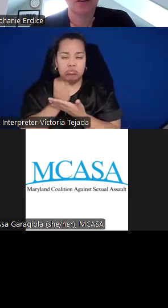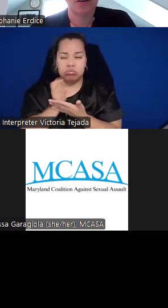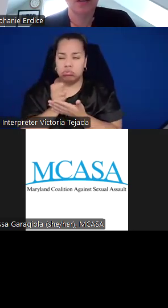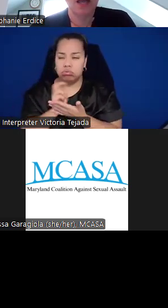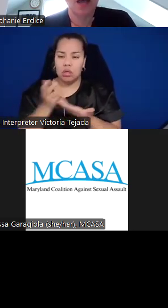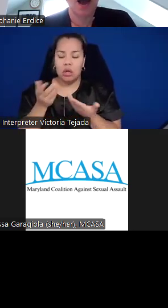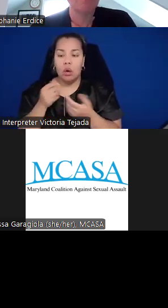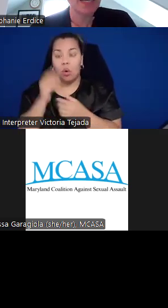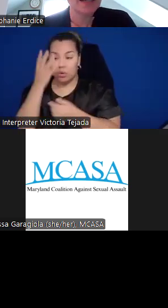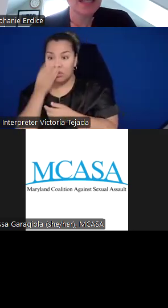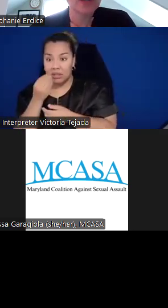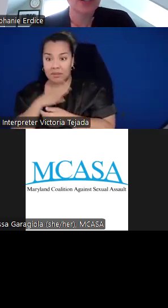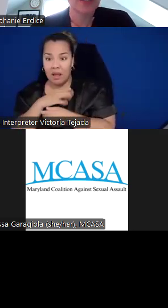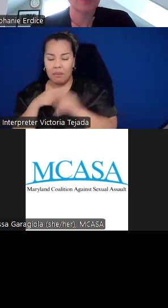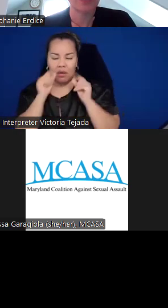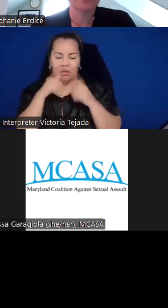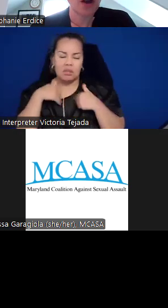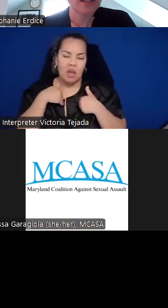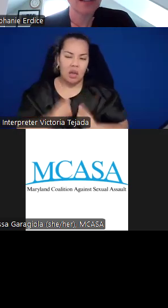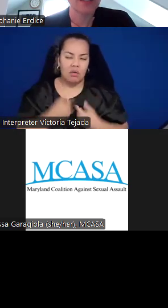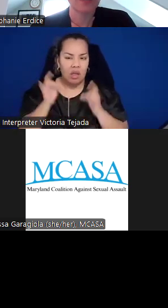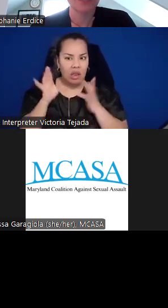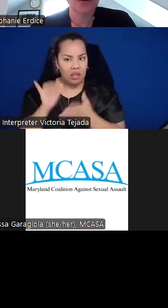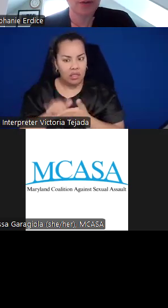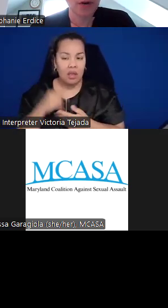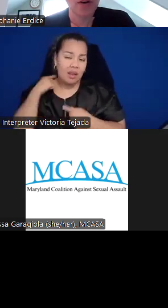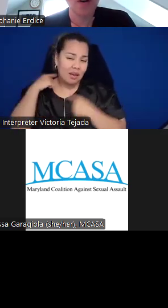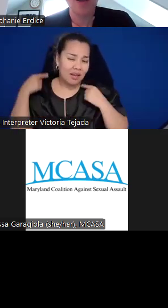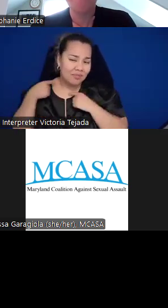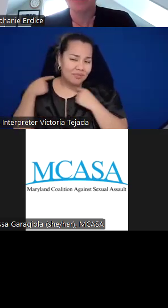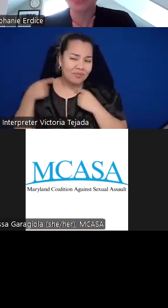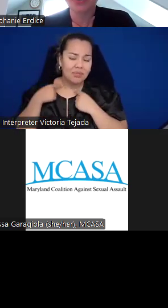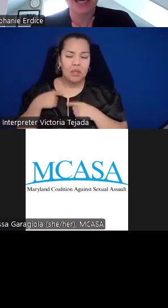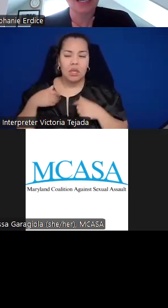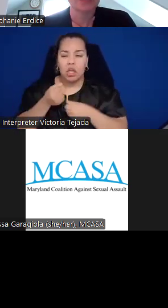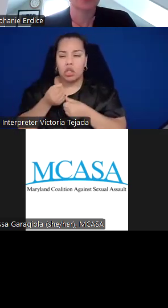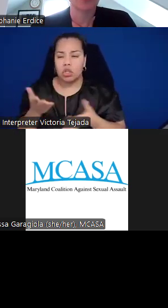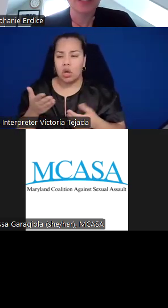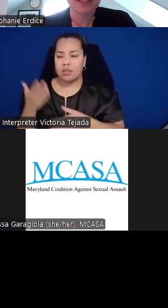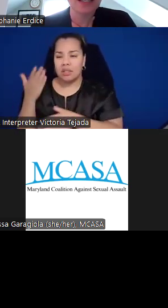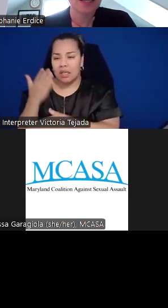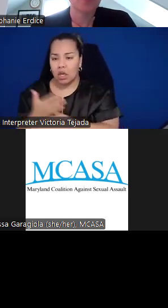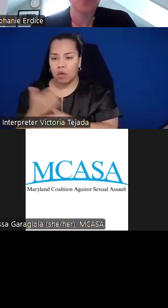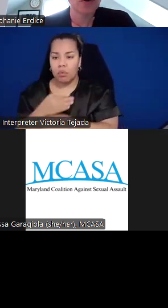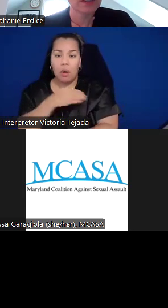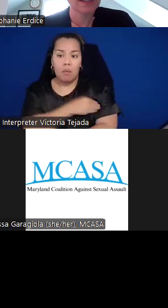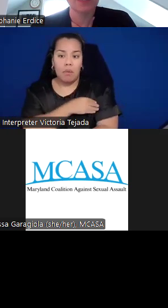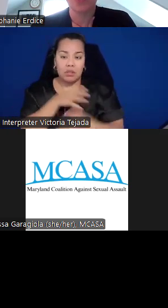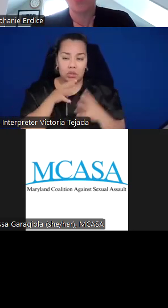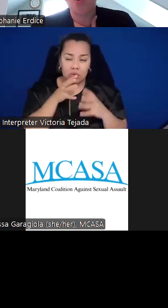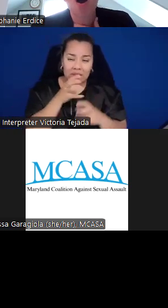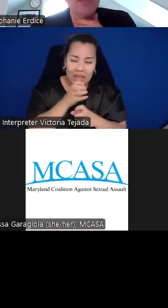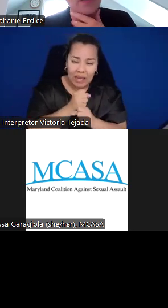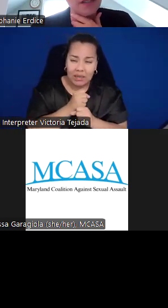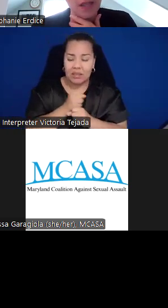that cycle. Neck tension, exhausted, irritable, muscle tightness, grinding teeth, poor